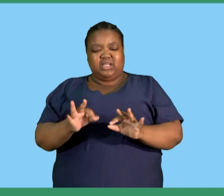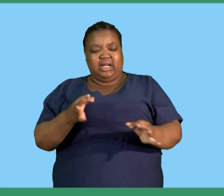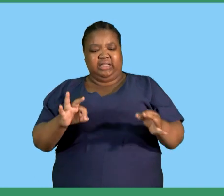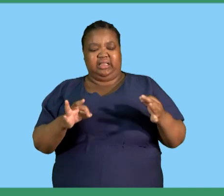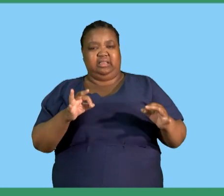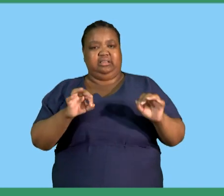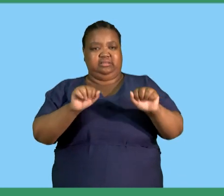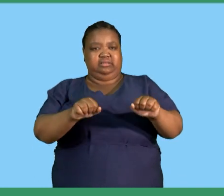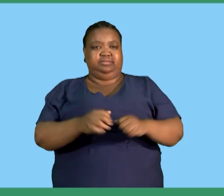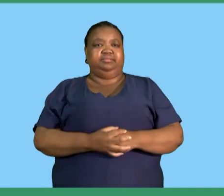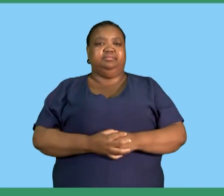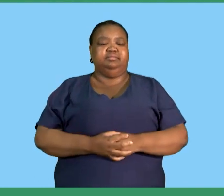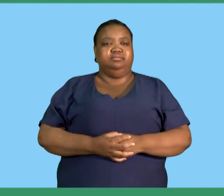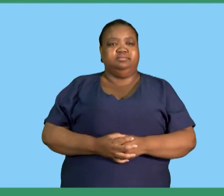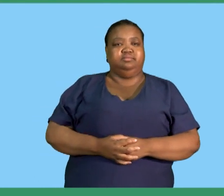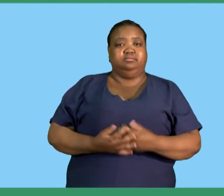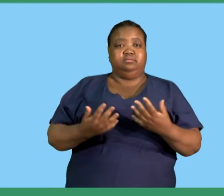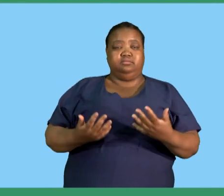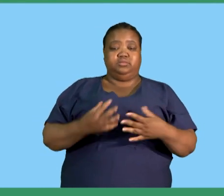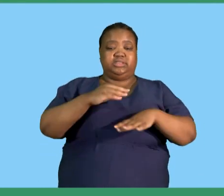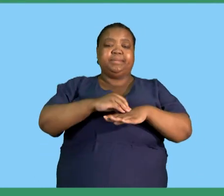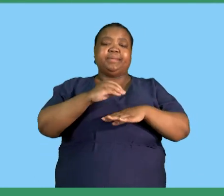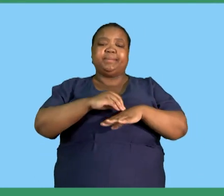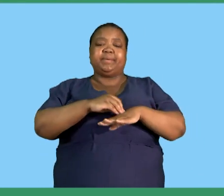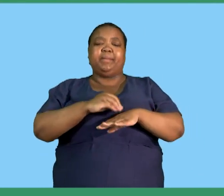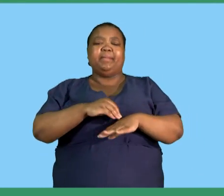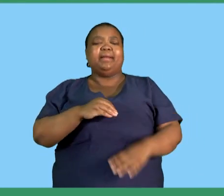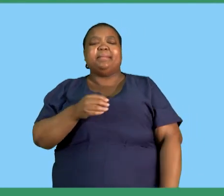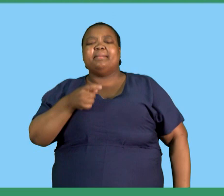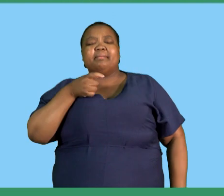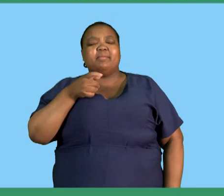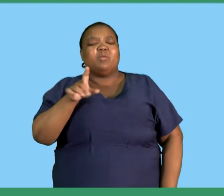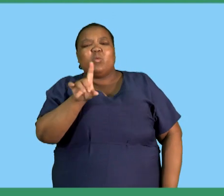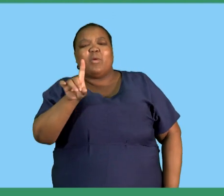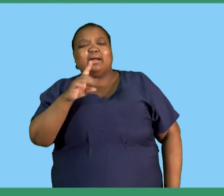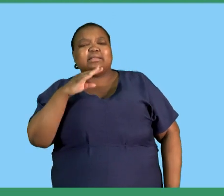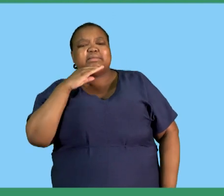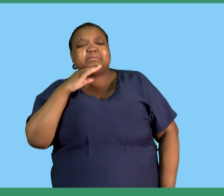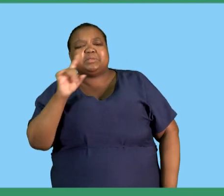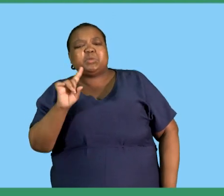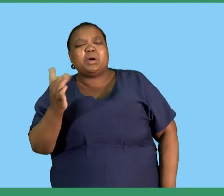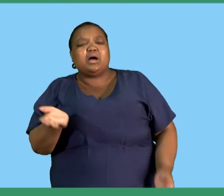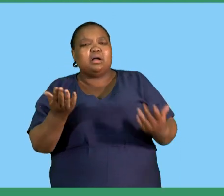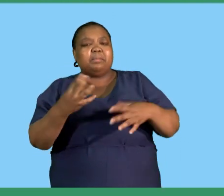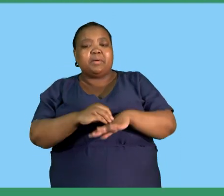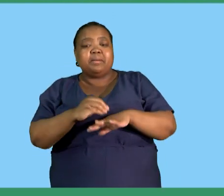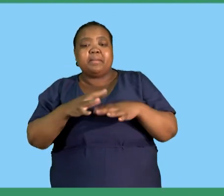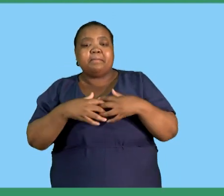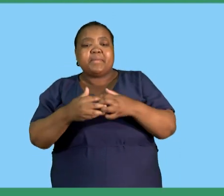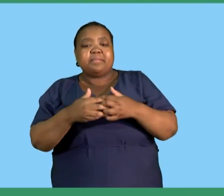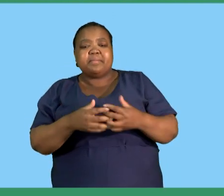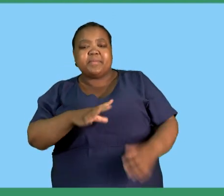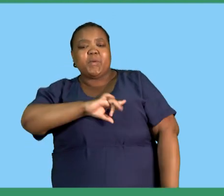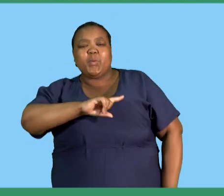separately. The second one, we are defining the problem. When you define the problem, you need to find the causes of the problem. What